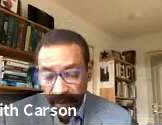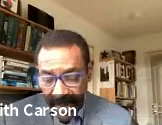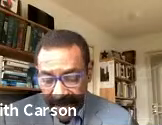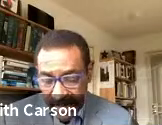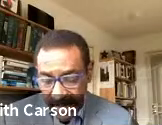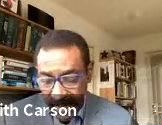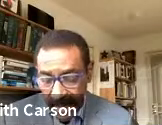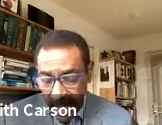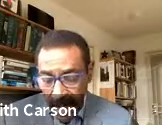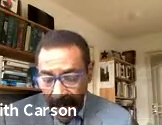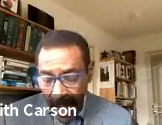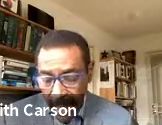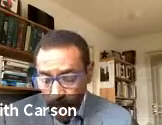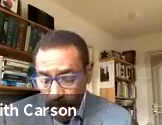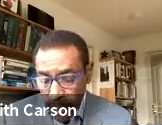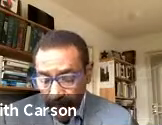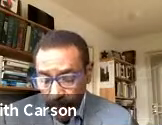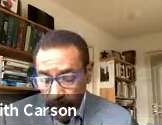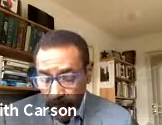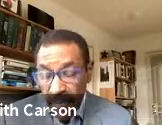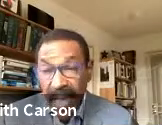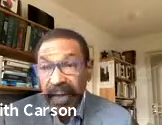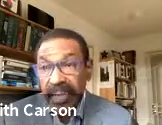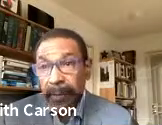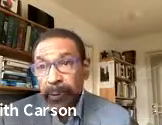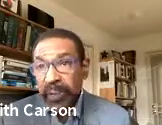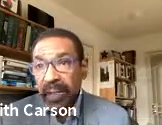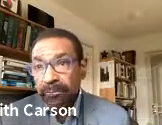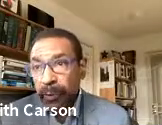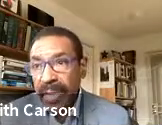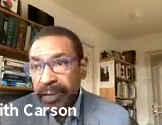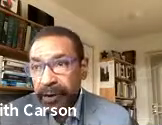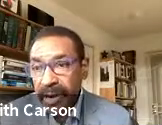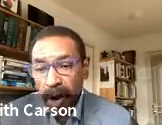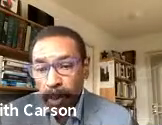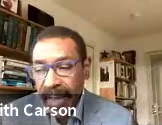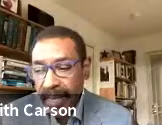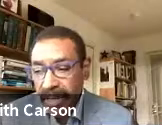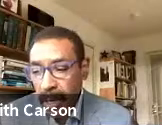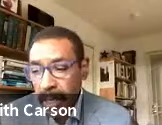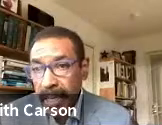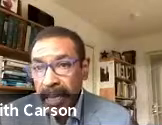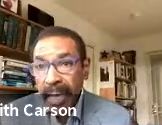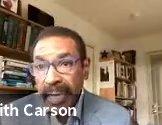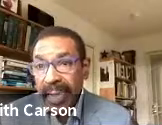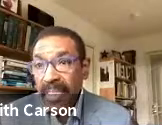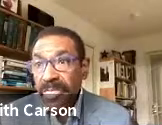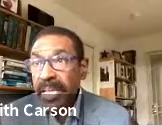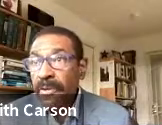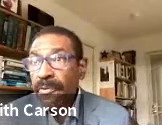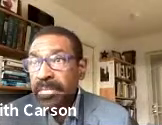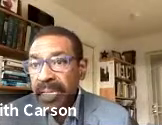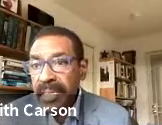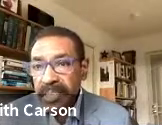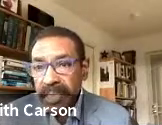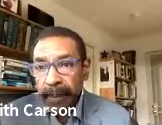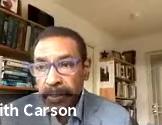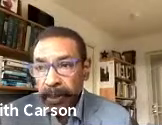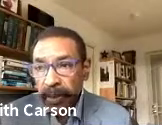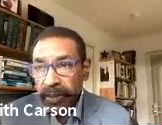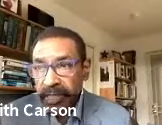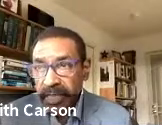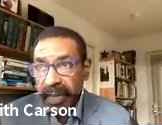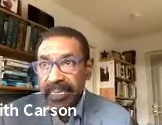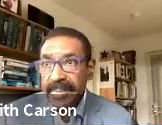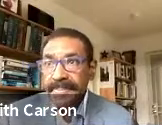of COVID-19 and towards a future of economic recovery right here in our own backyard. Again, thank you for taking the time